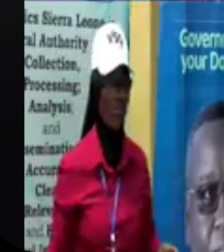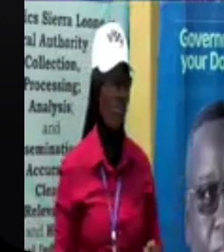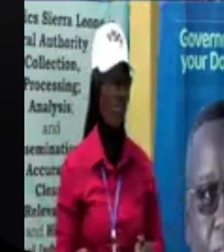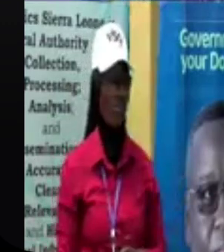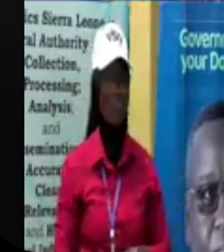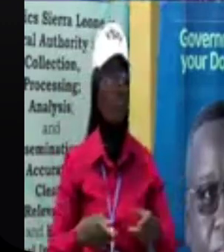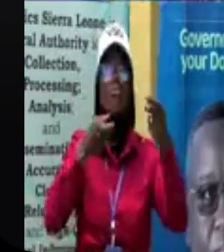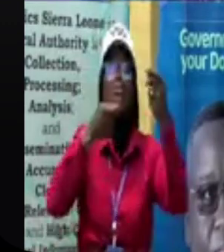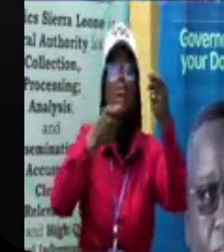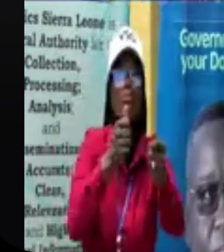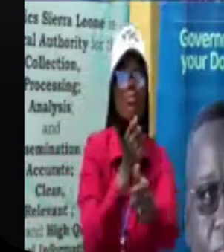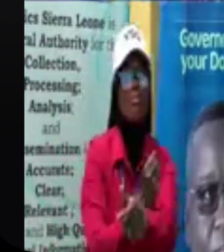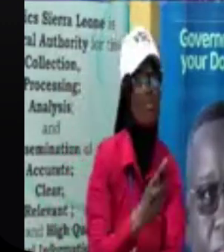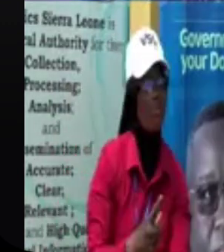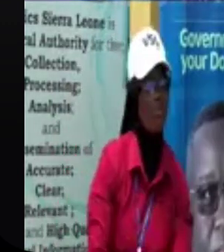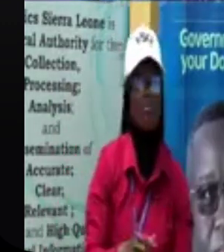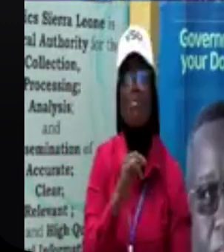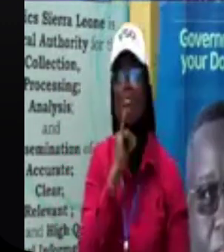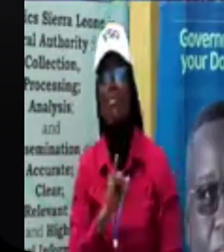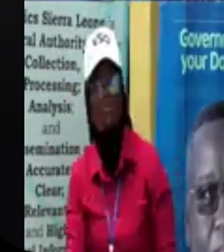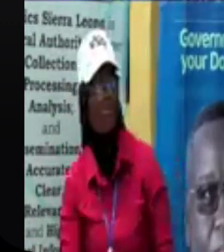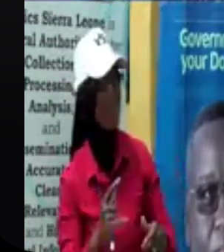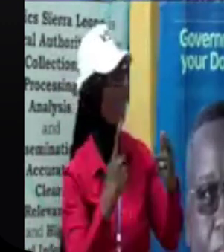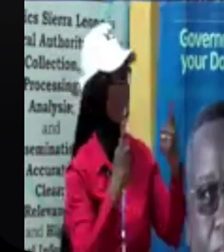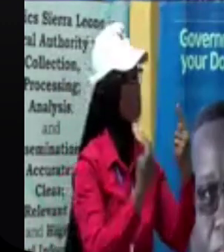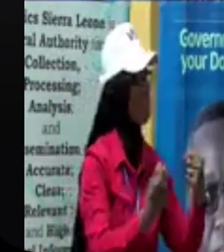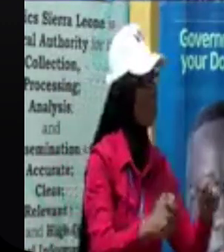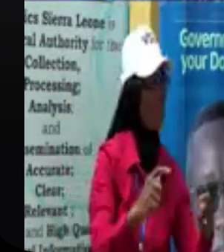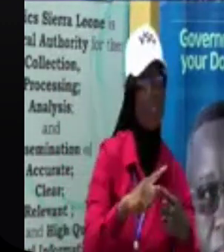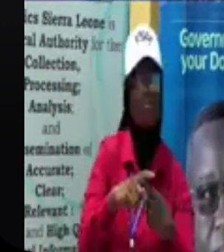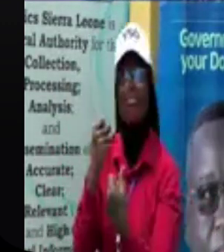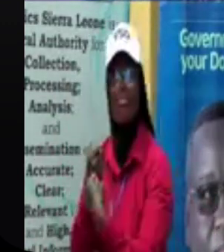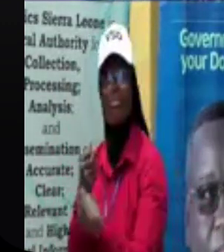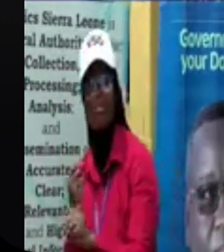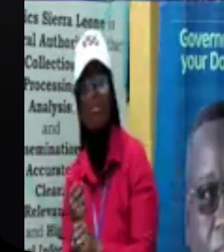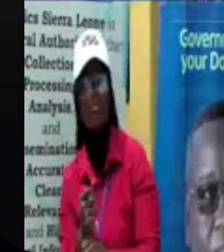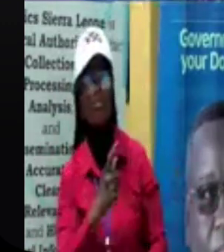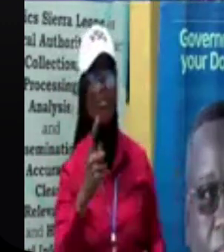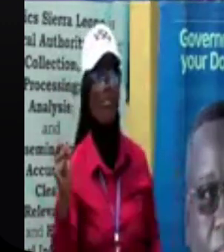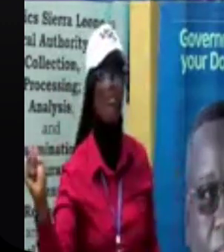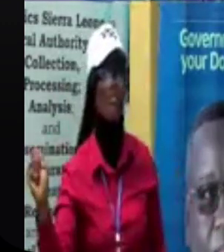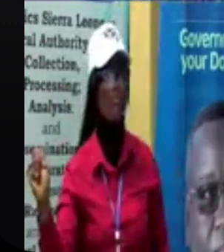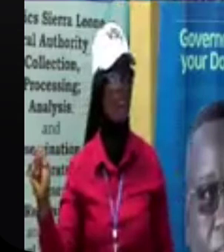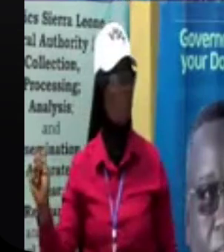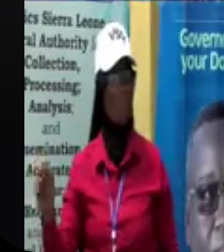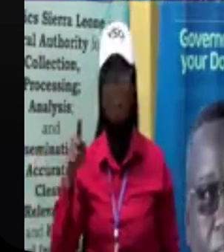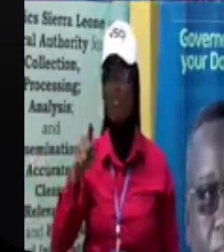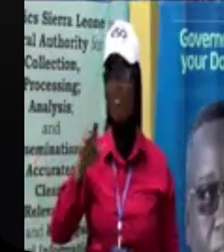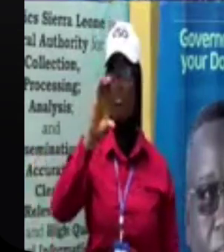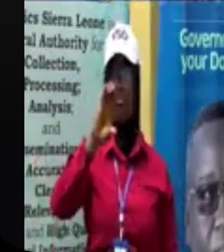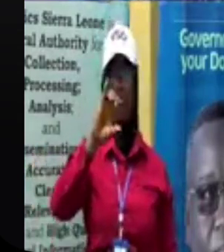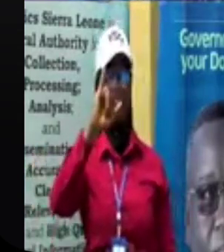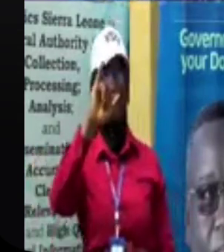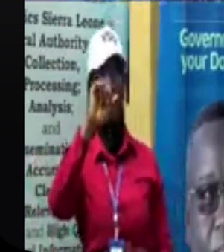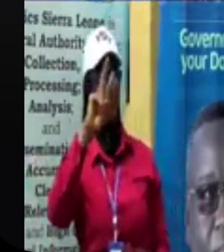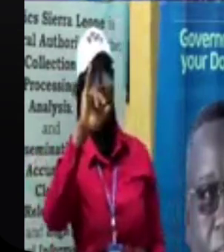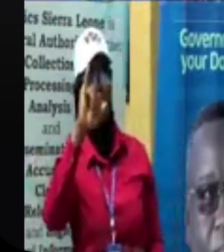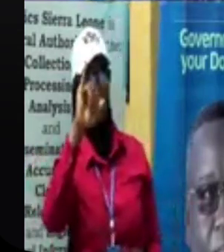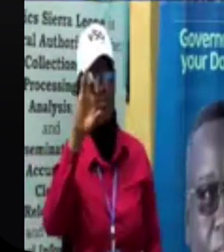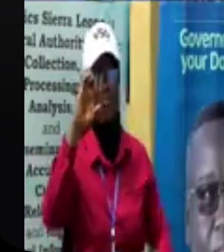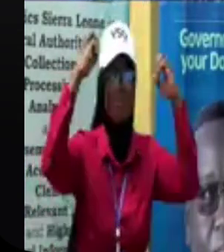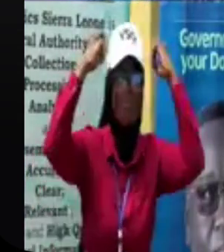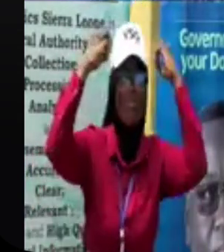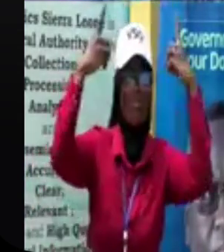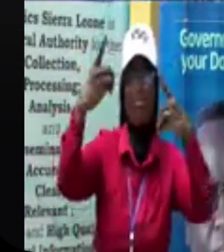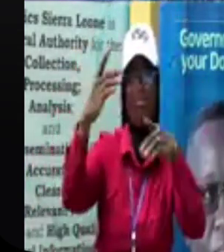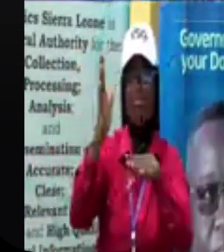Leone is introduced. Then you try to make sure, say, you know, the the civic education,